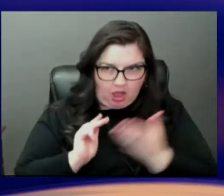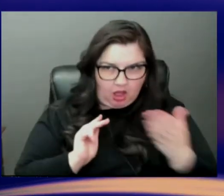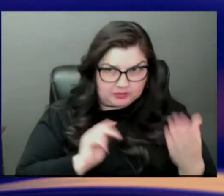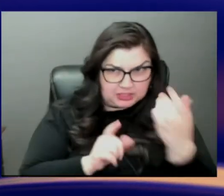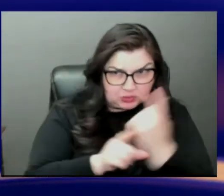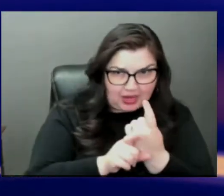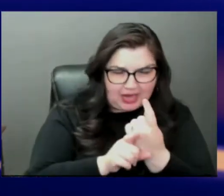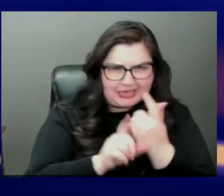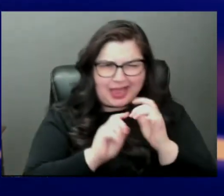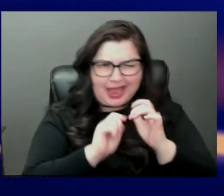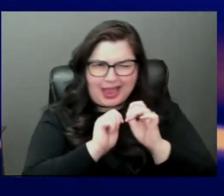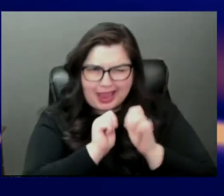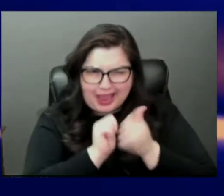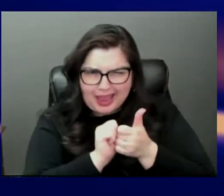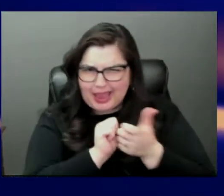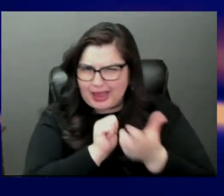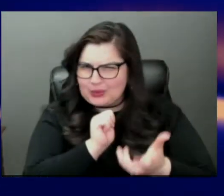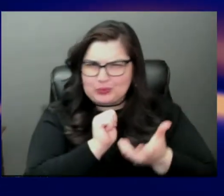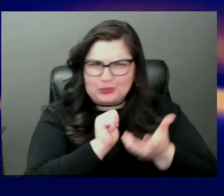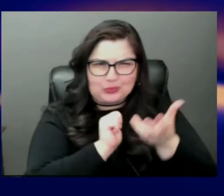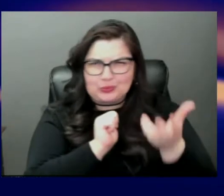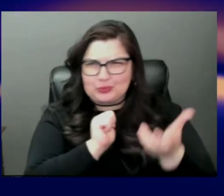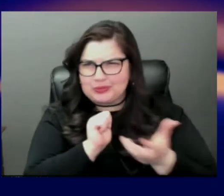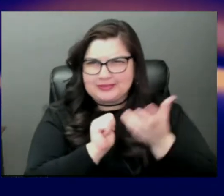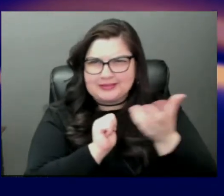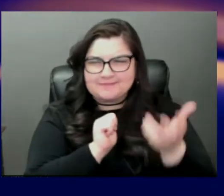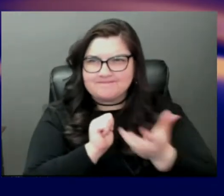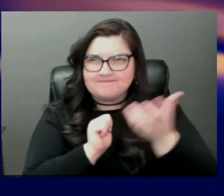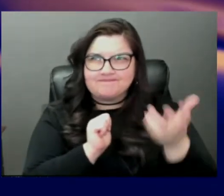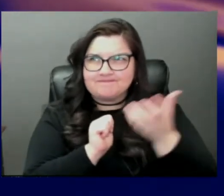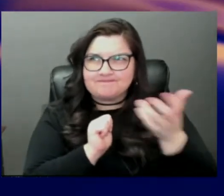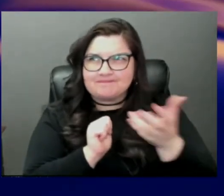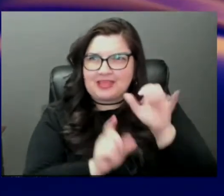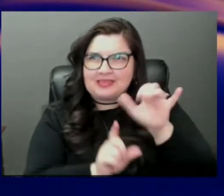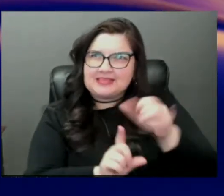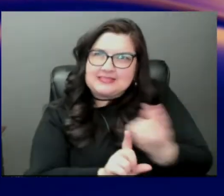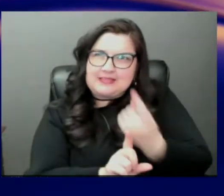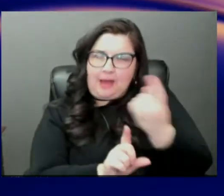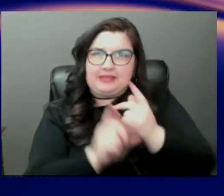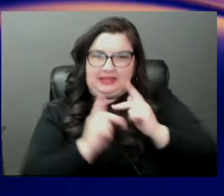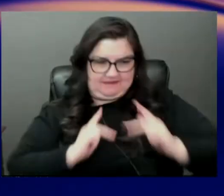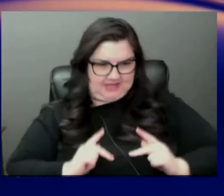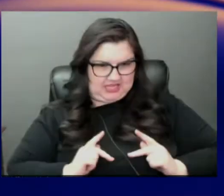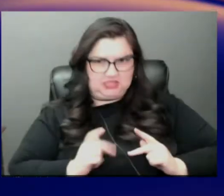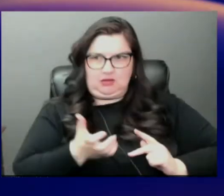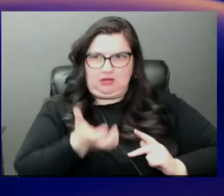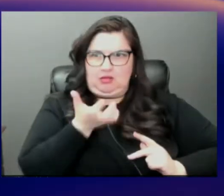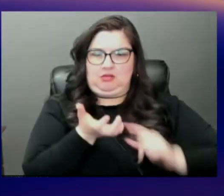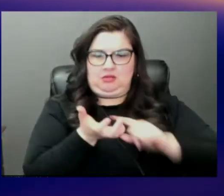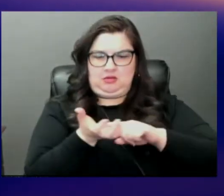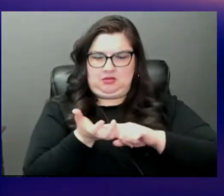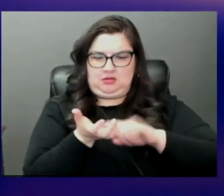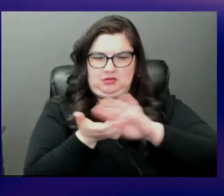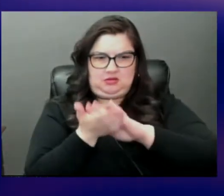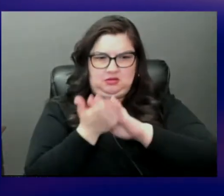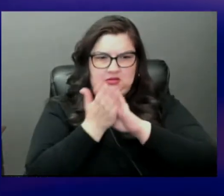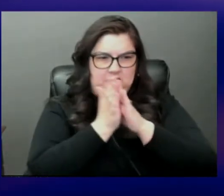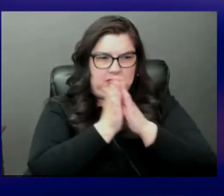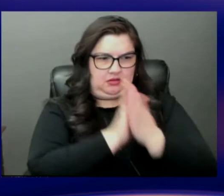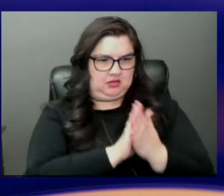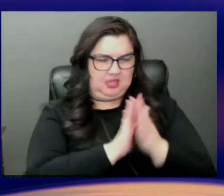do you essentially take something that would be physical, right, and then turn it into this